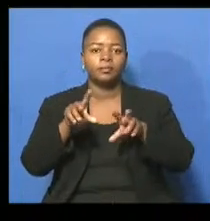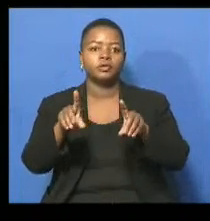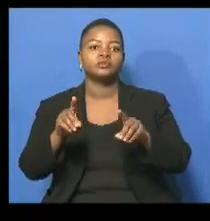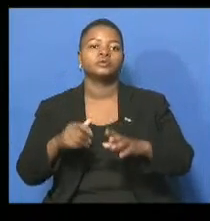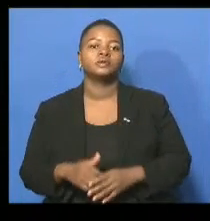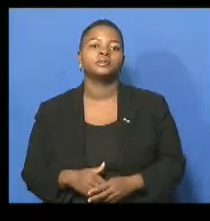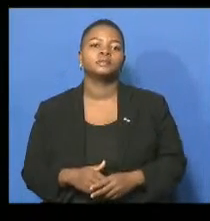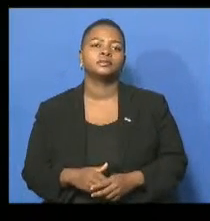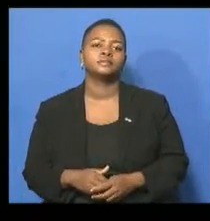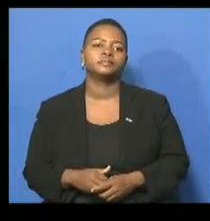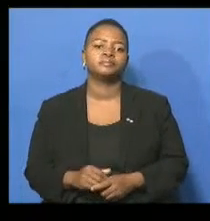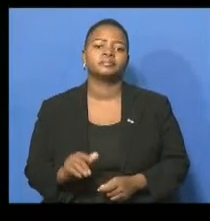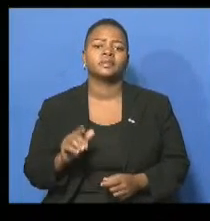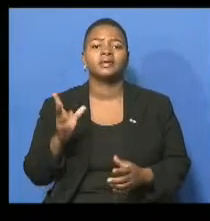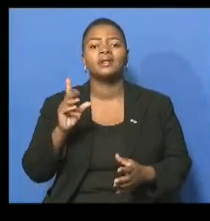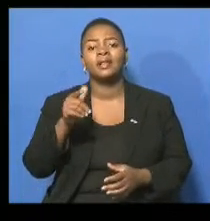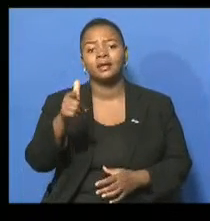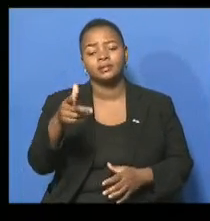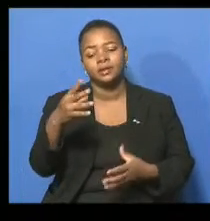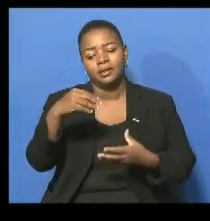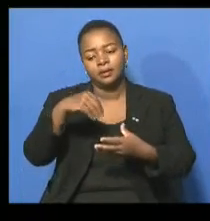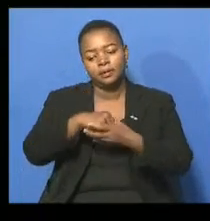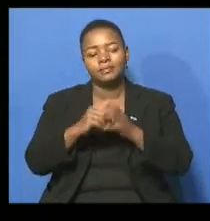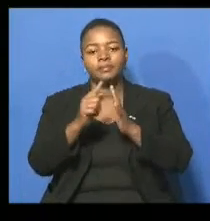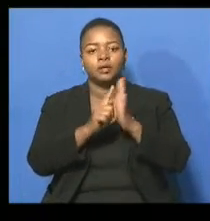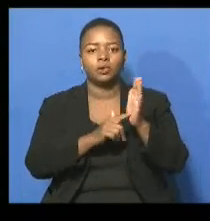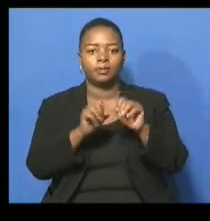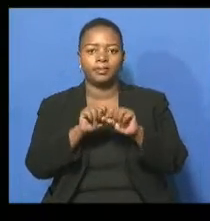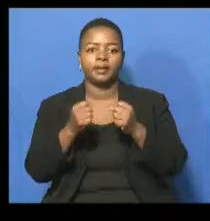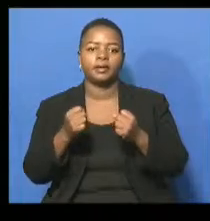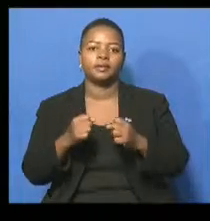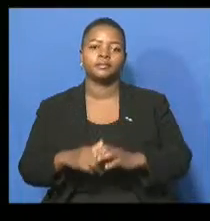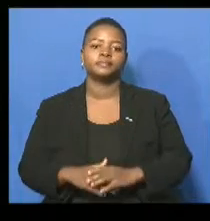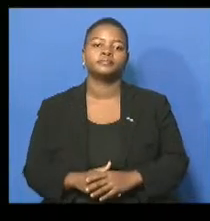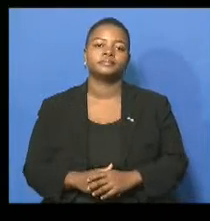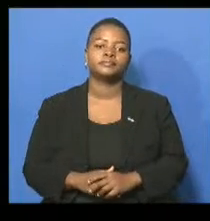to get involved in criminal activity. Now,